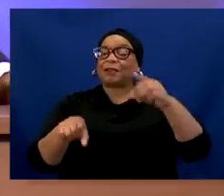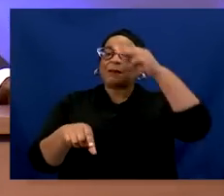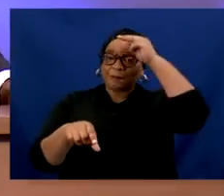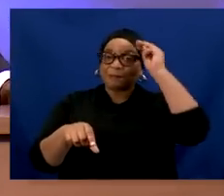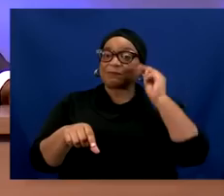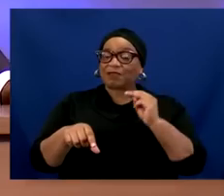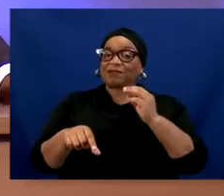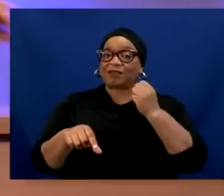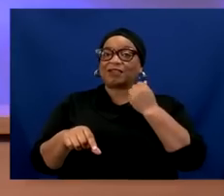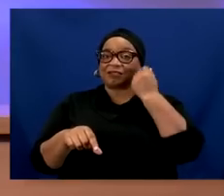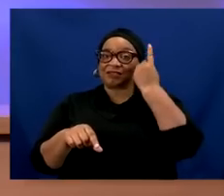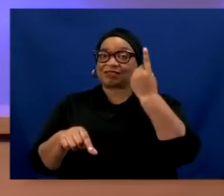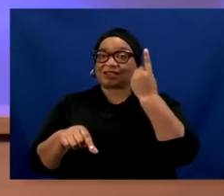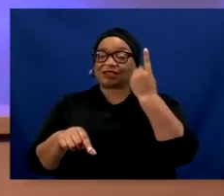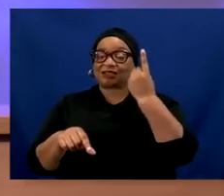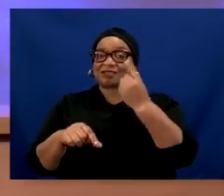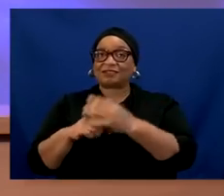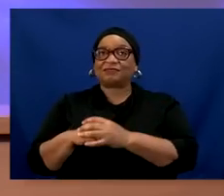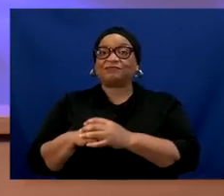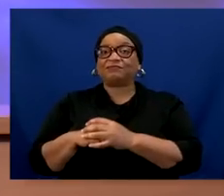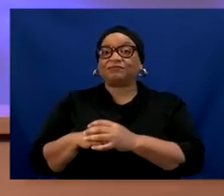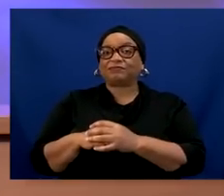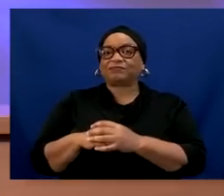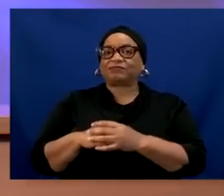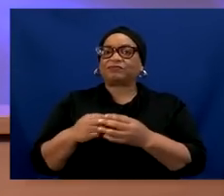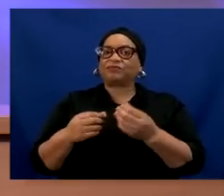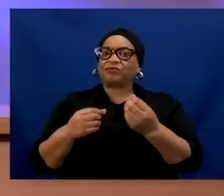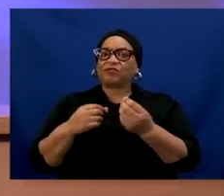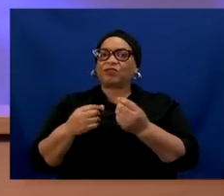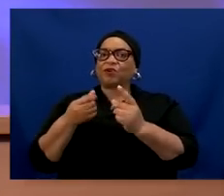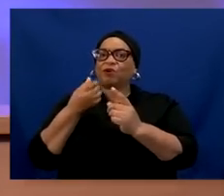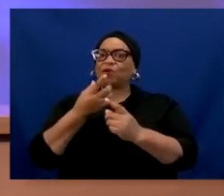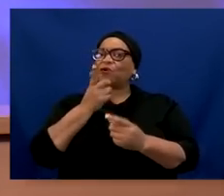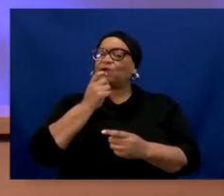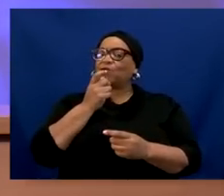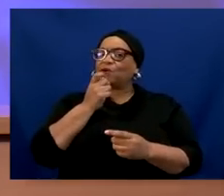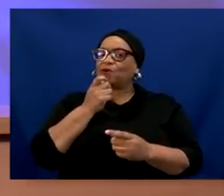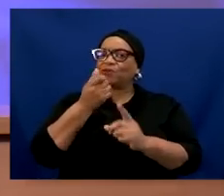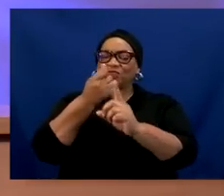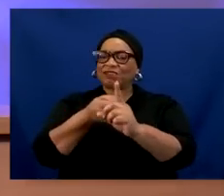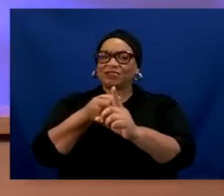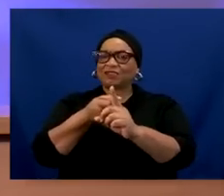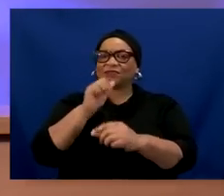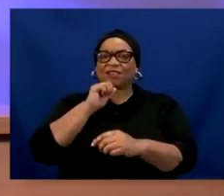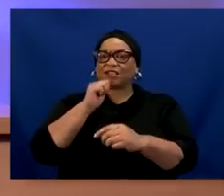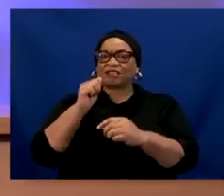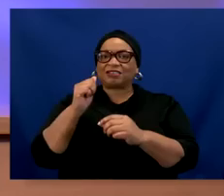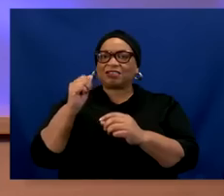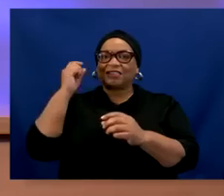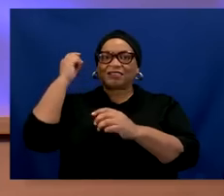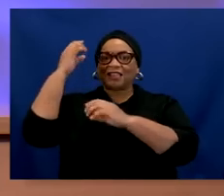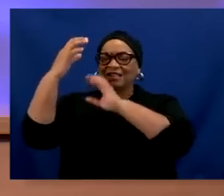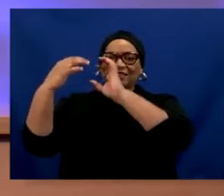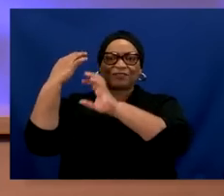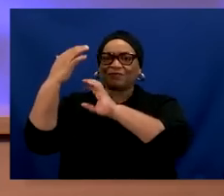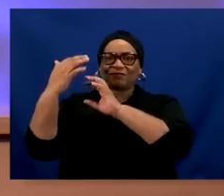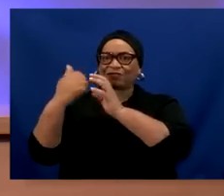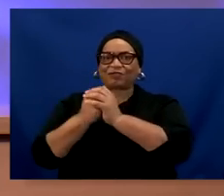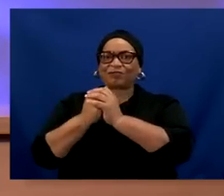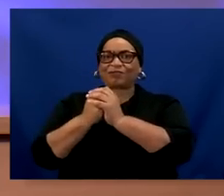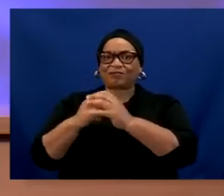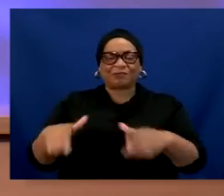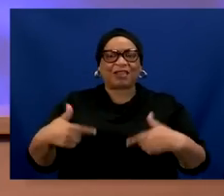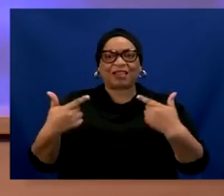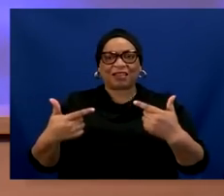station. Mary understands who she is. She is not confused by her life's reality.